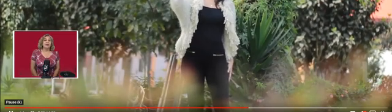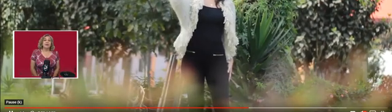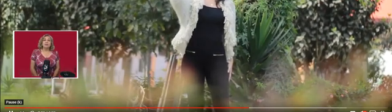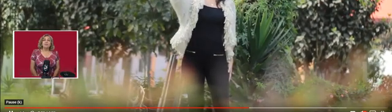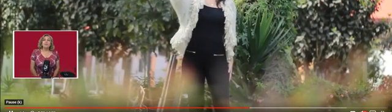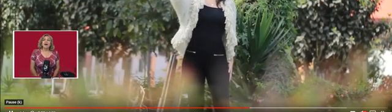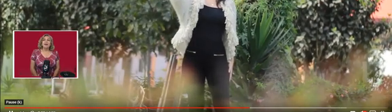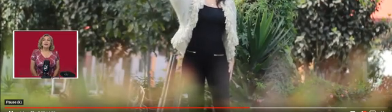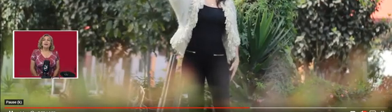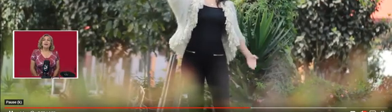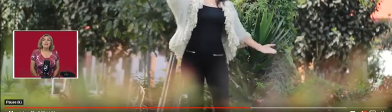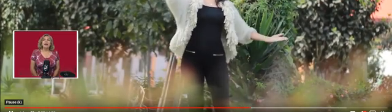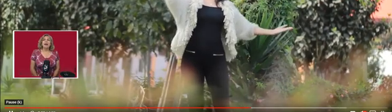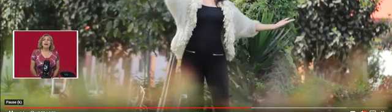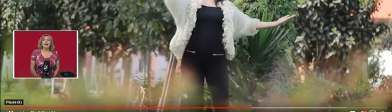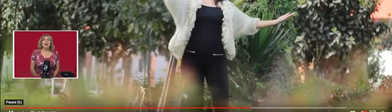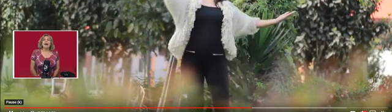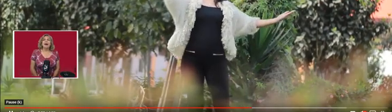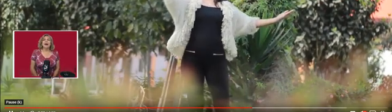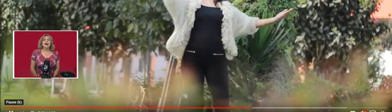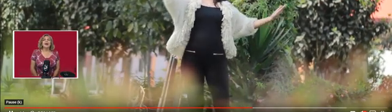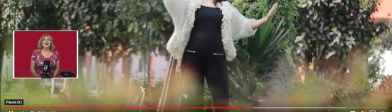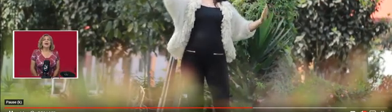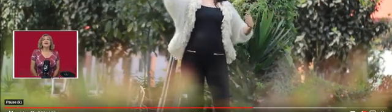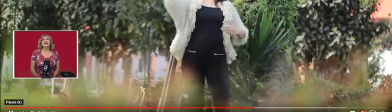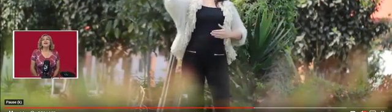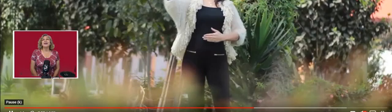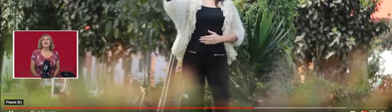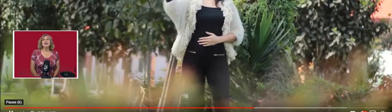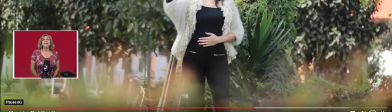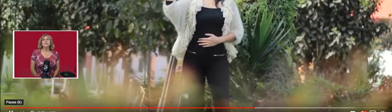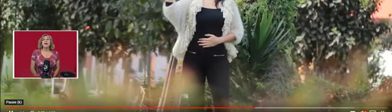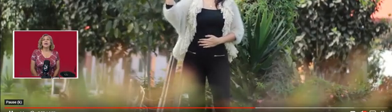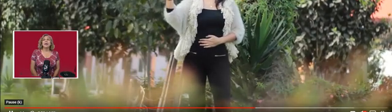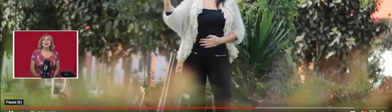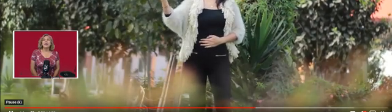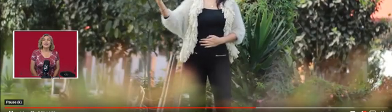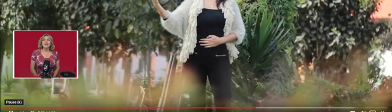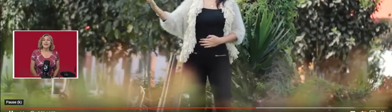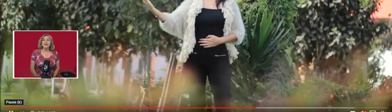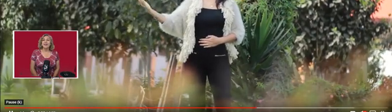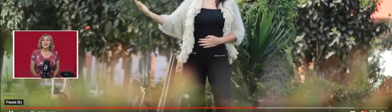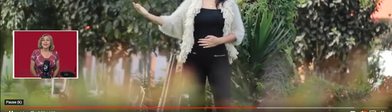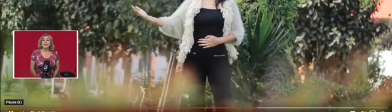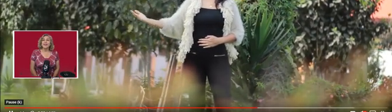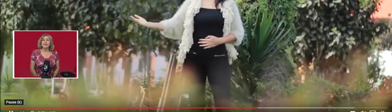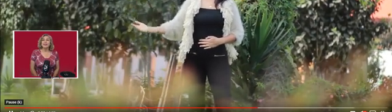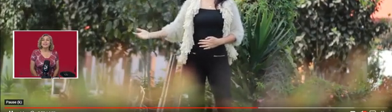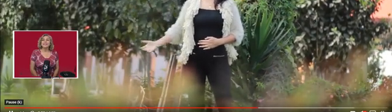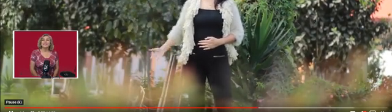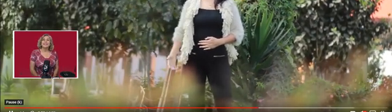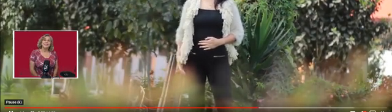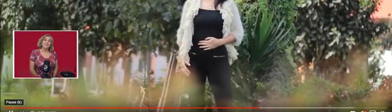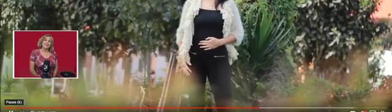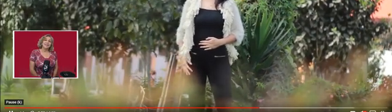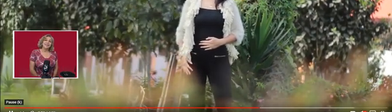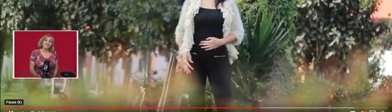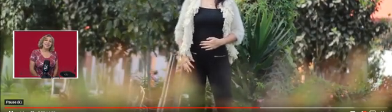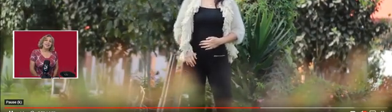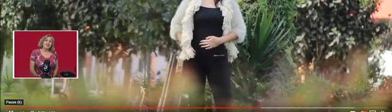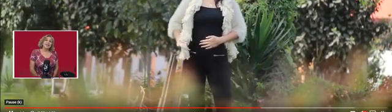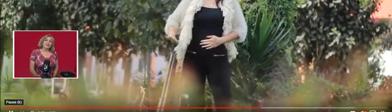declaration. Digo que no. Why do I Sí, say sí. no? But if it yes, I like it. Me gustó la declaración. I like the No sé si sea declaration. I